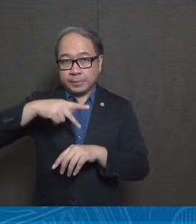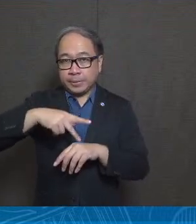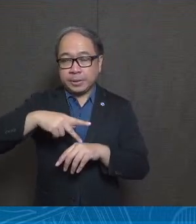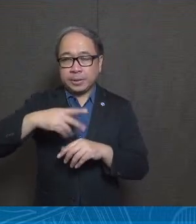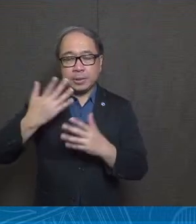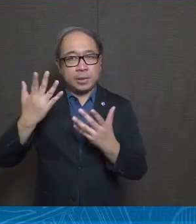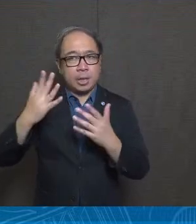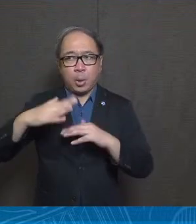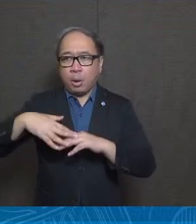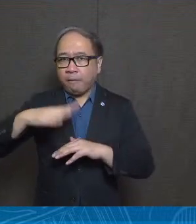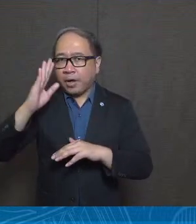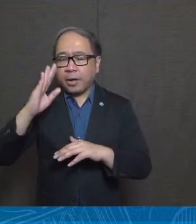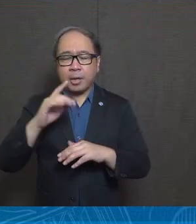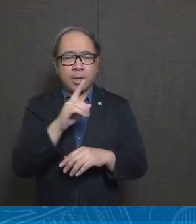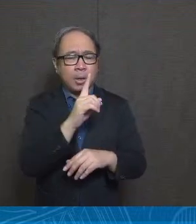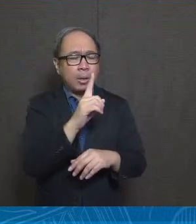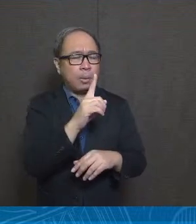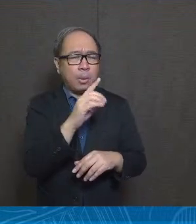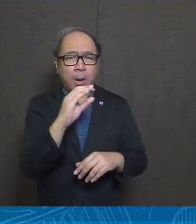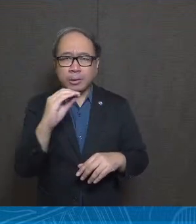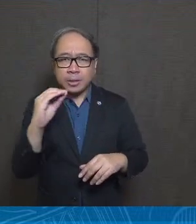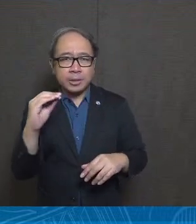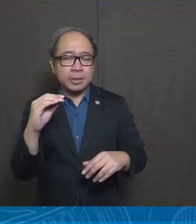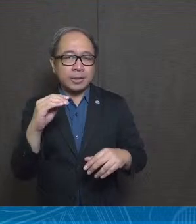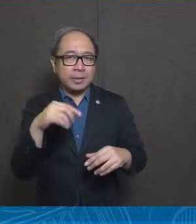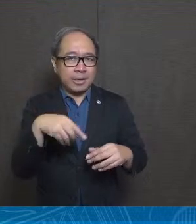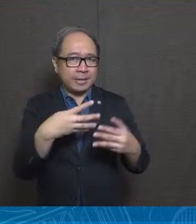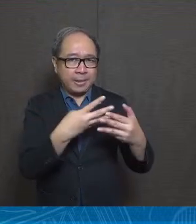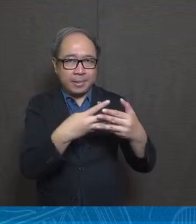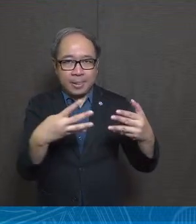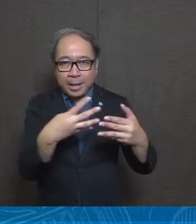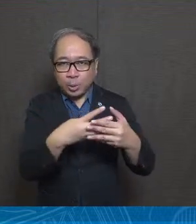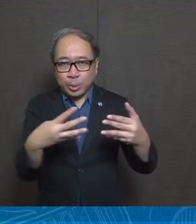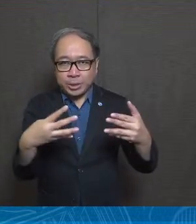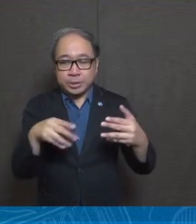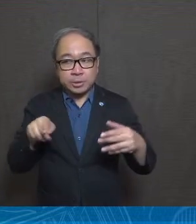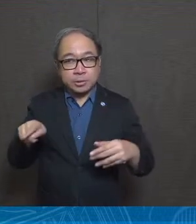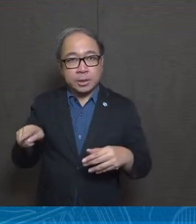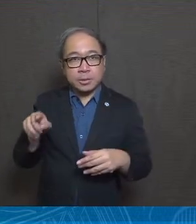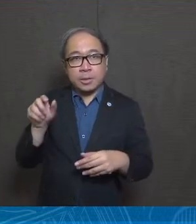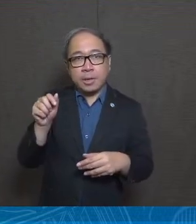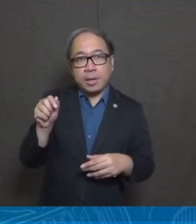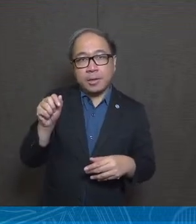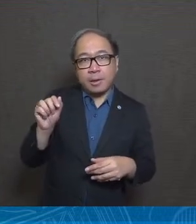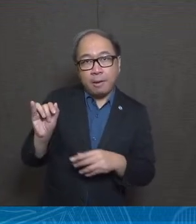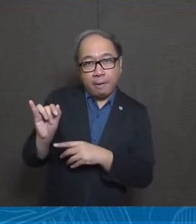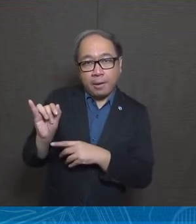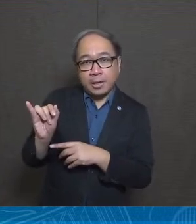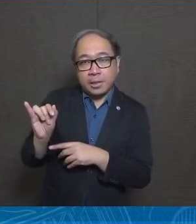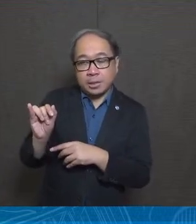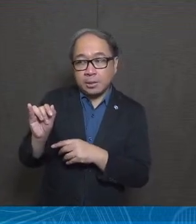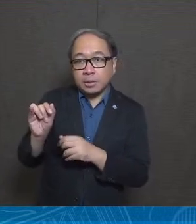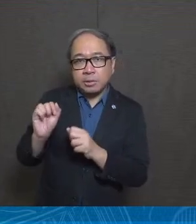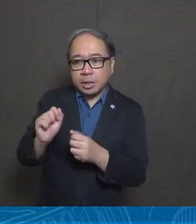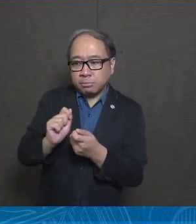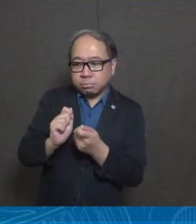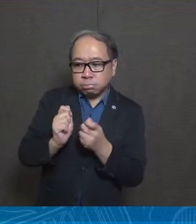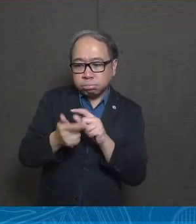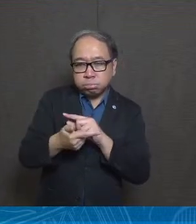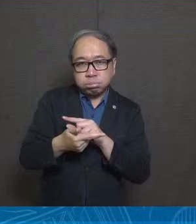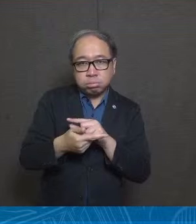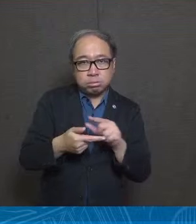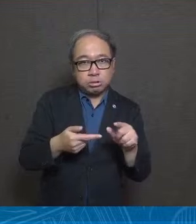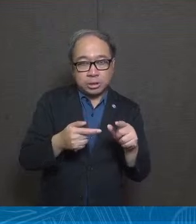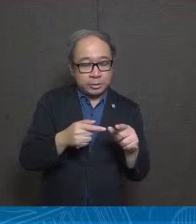local languages. Generative AI technologies also cover the translation of